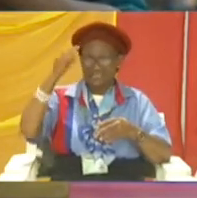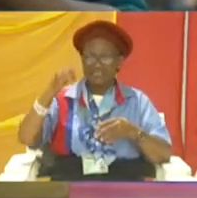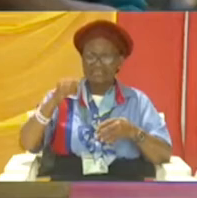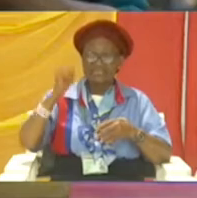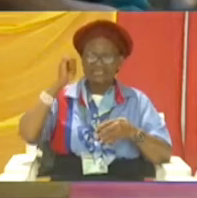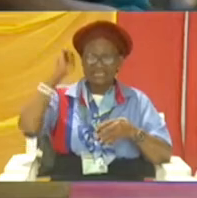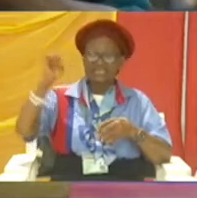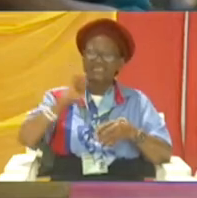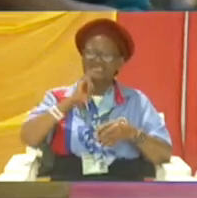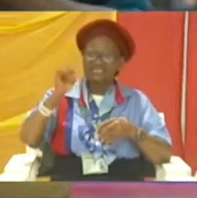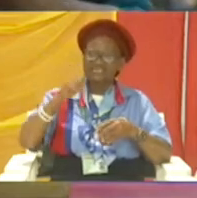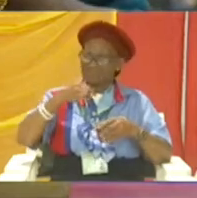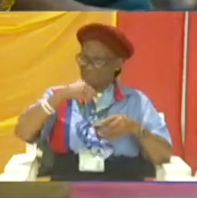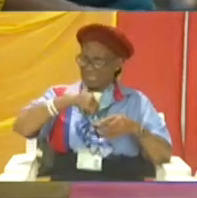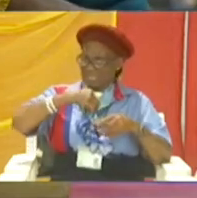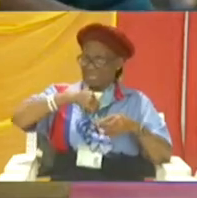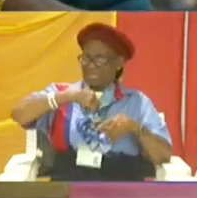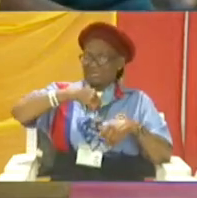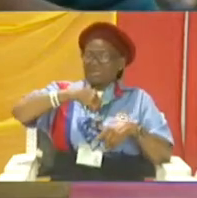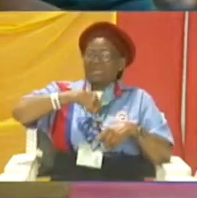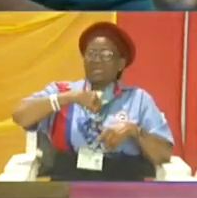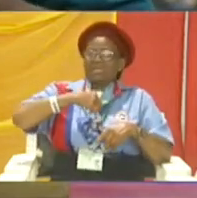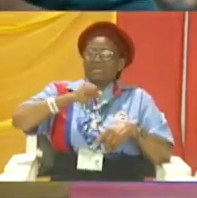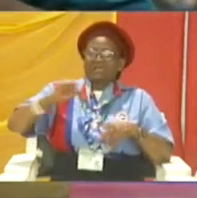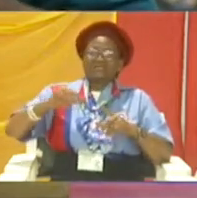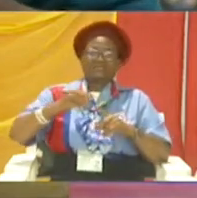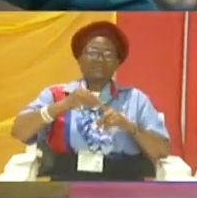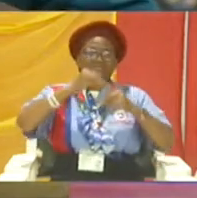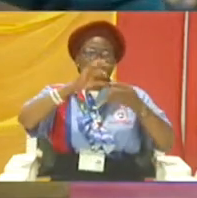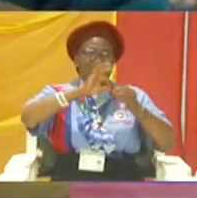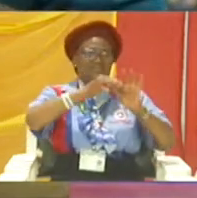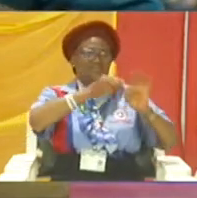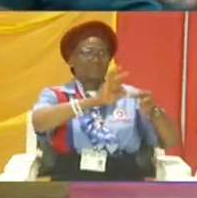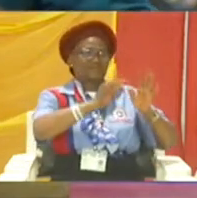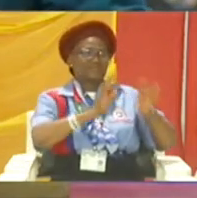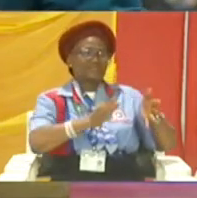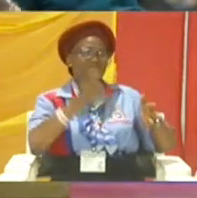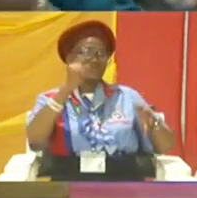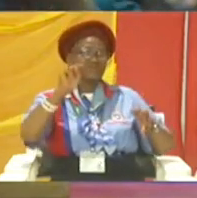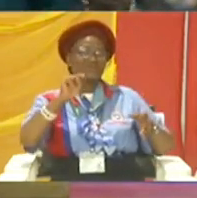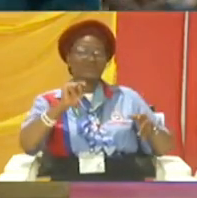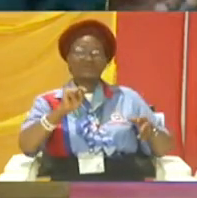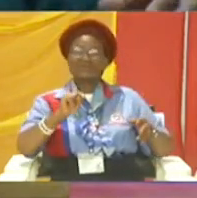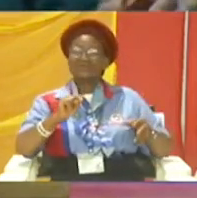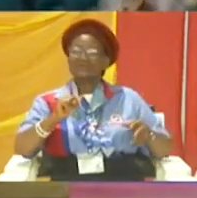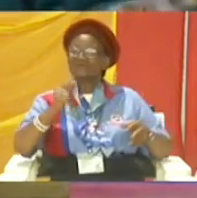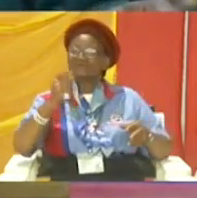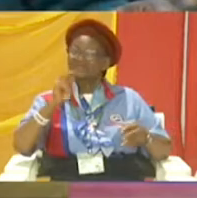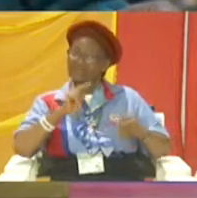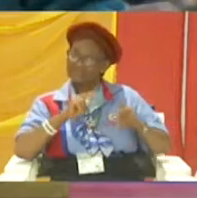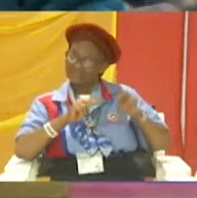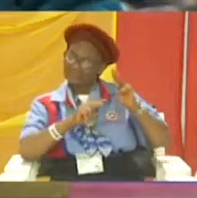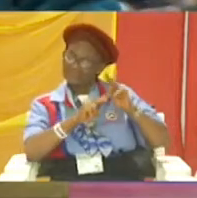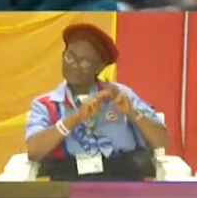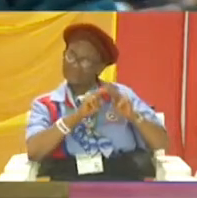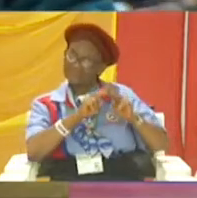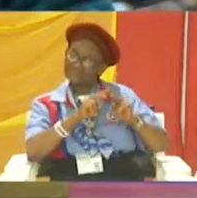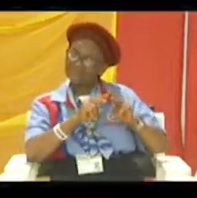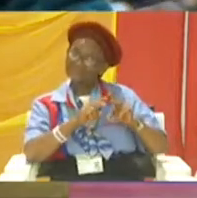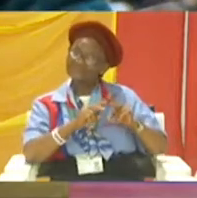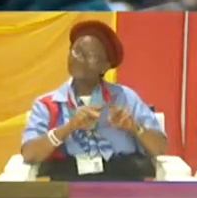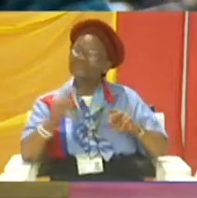Me? The special interpreter for the general superintendent?